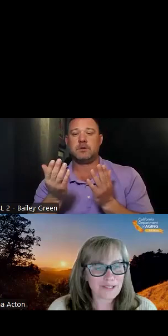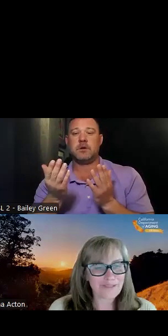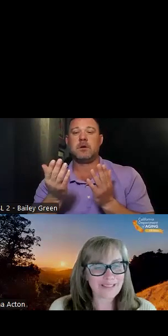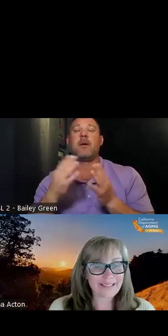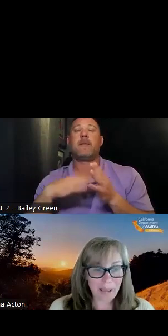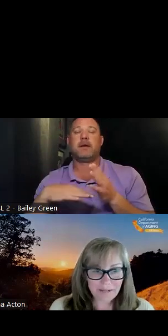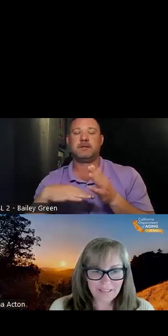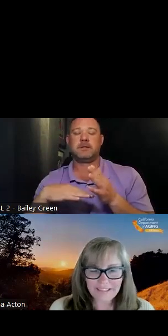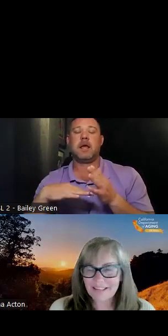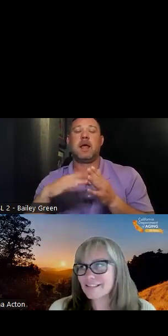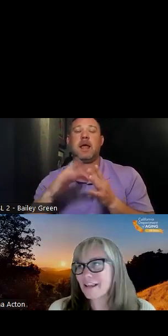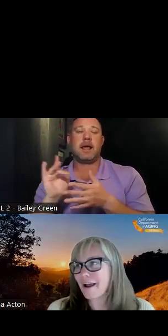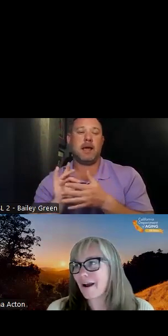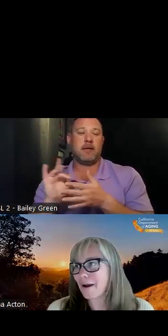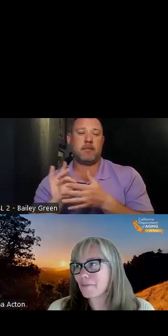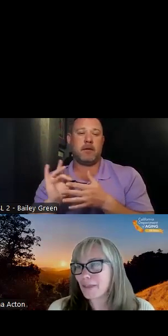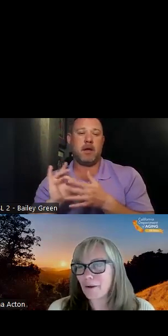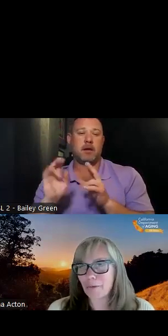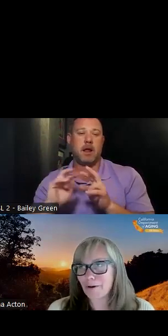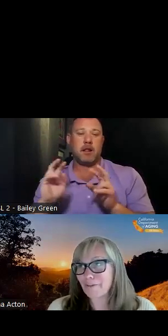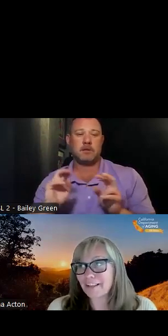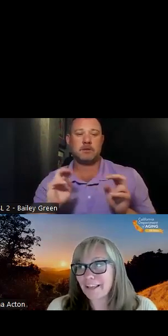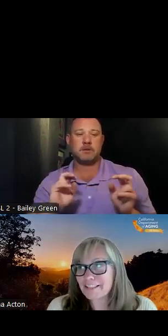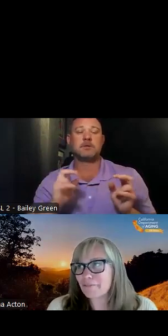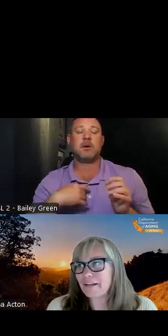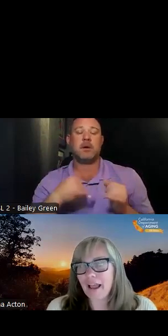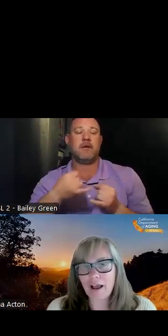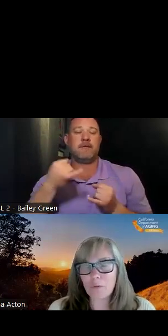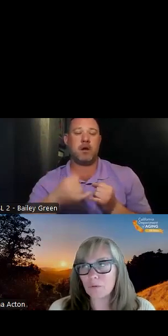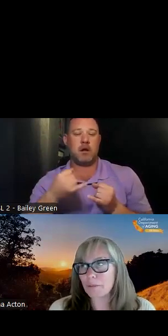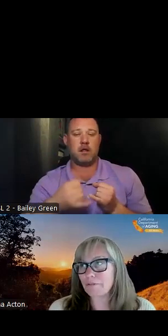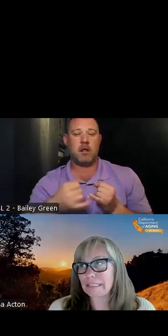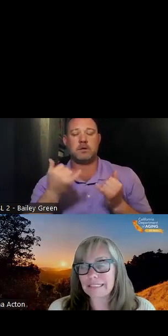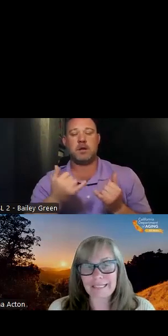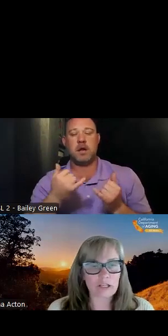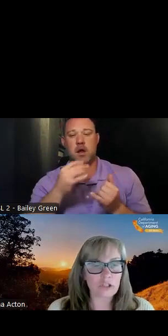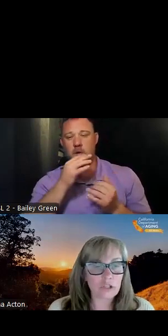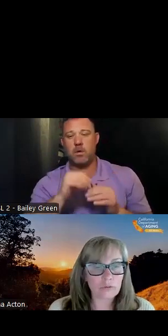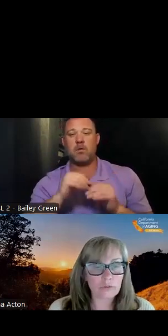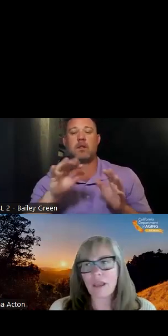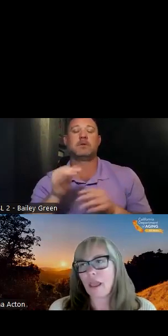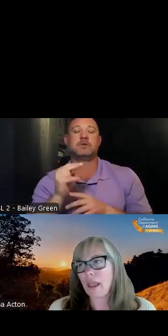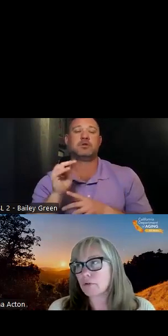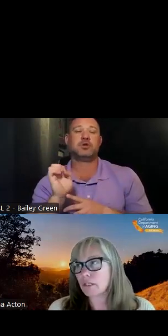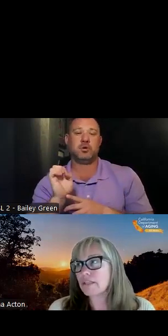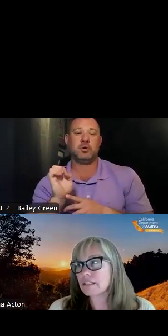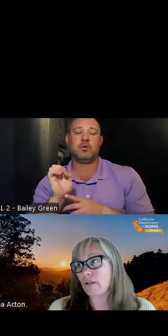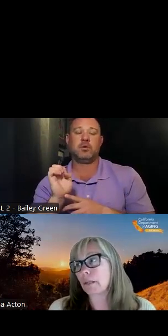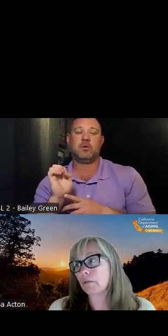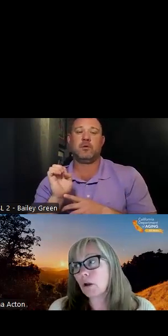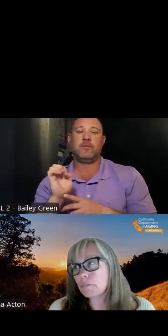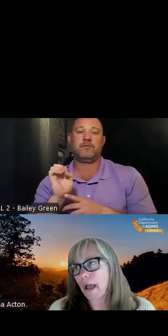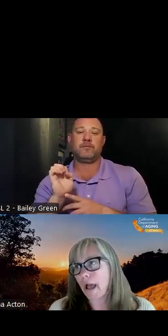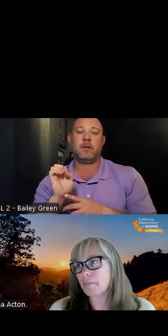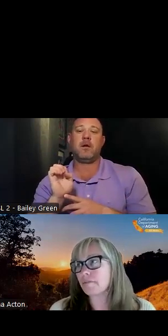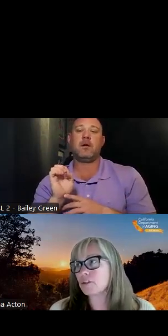community-based services gap analysis that we're finalizing right now. We'll be releasing in June, and really then developing